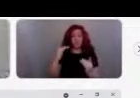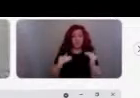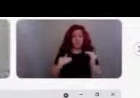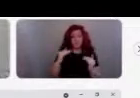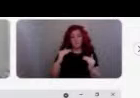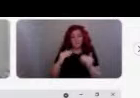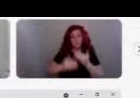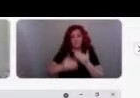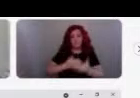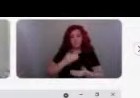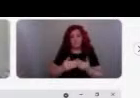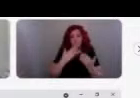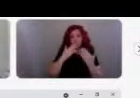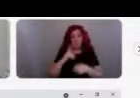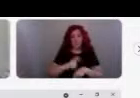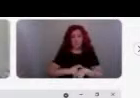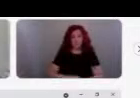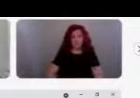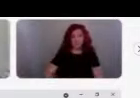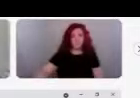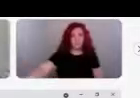thank you for your time